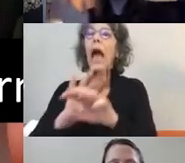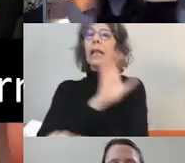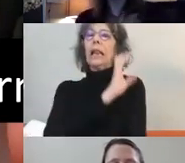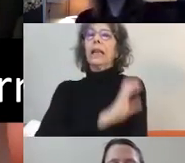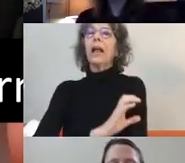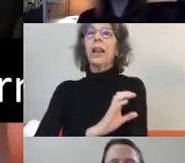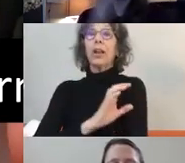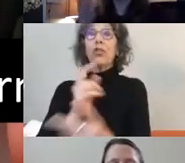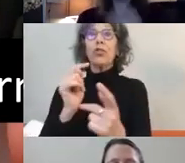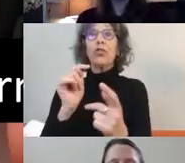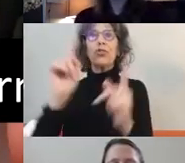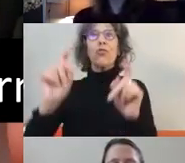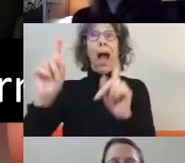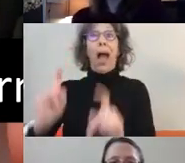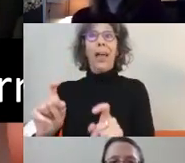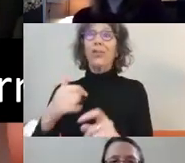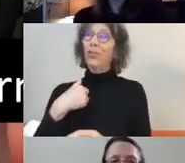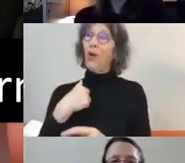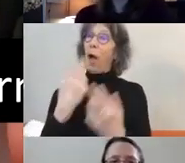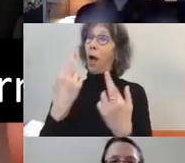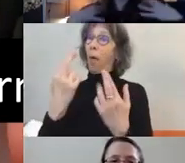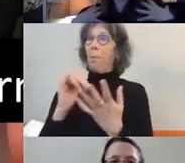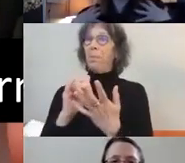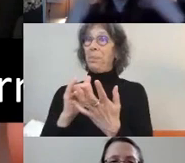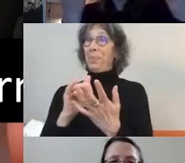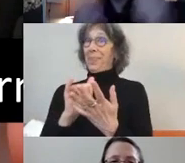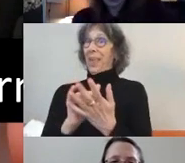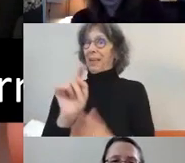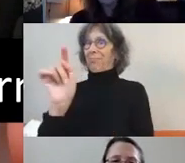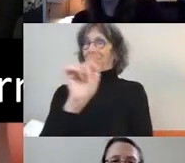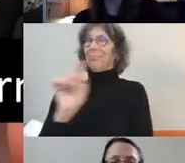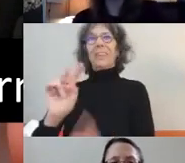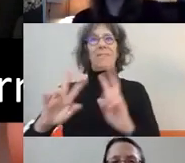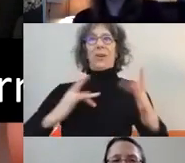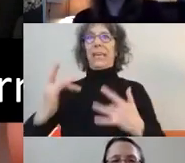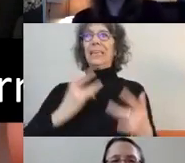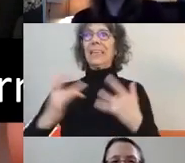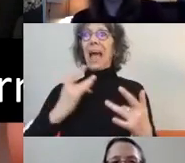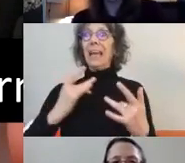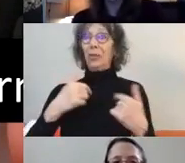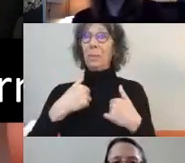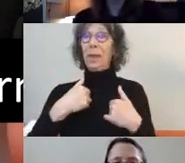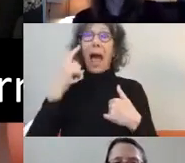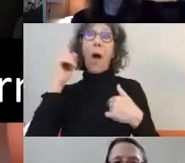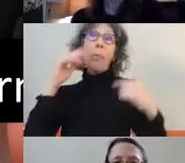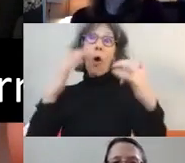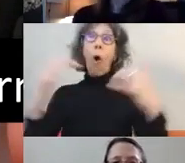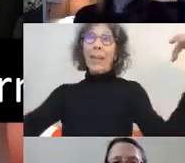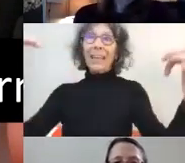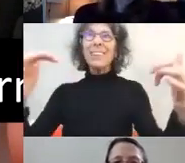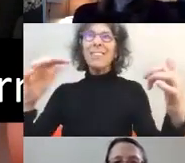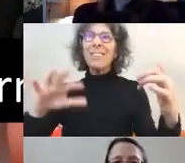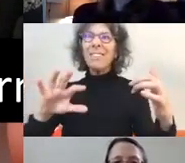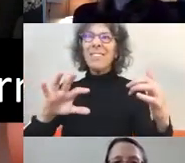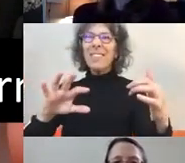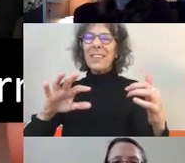So I hope that is, it's very exciting to me. I hope it's exciting to the audience as well. Well, we have